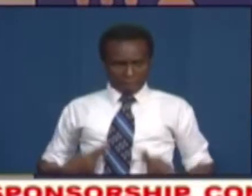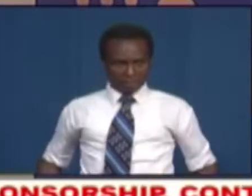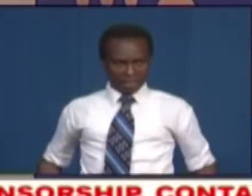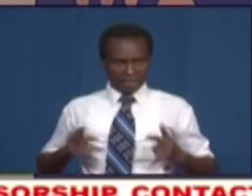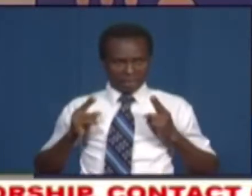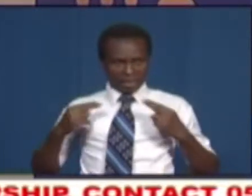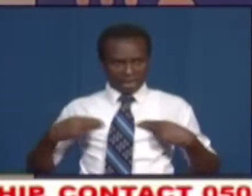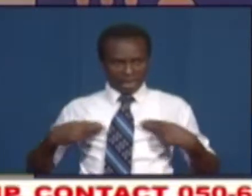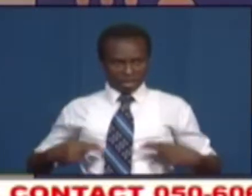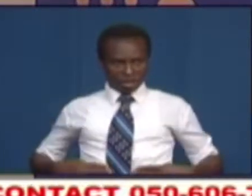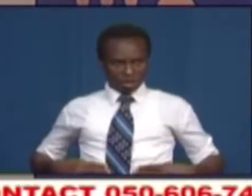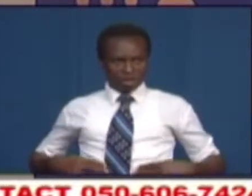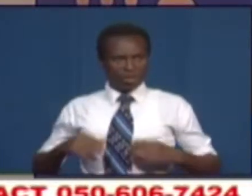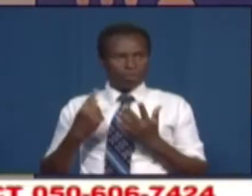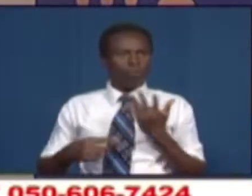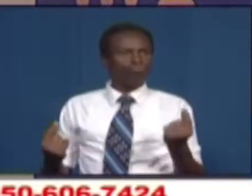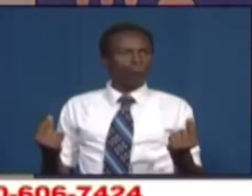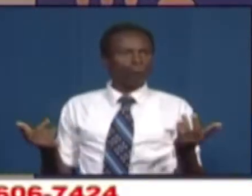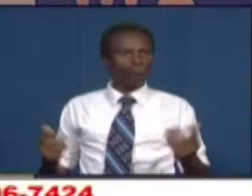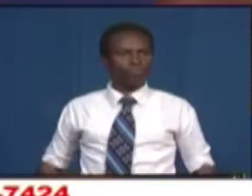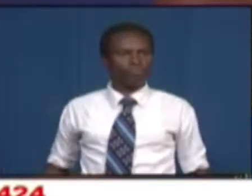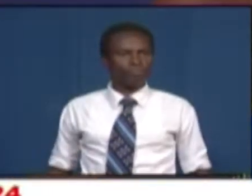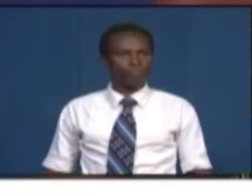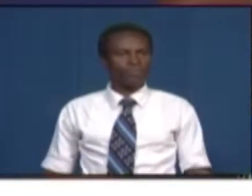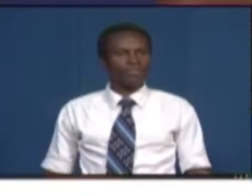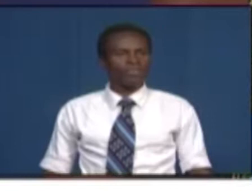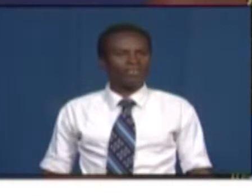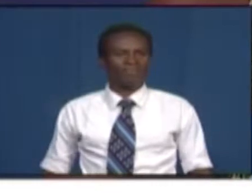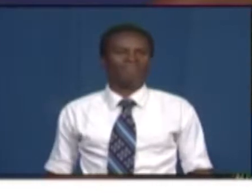to maintain good hygiene for yourself up until now?